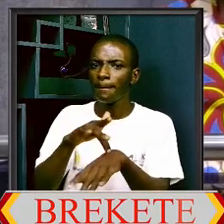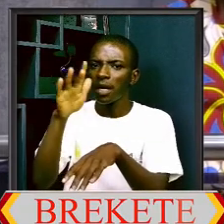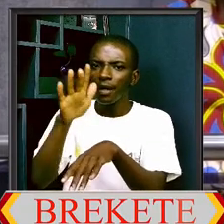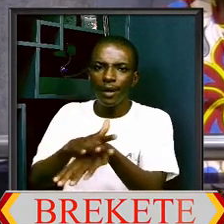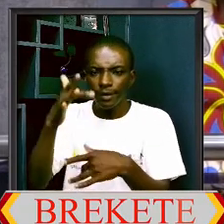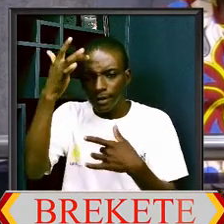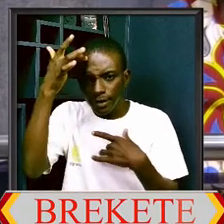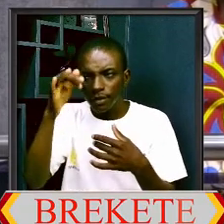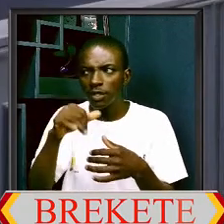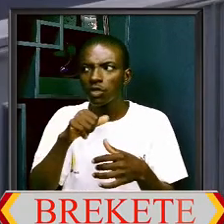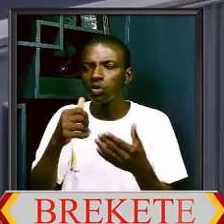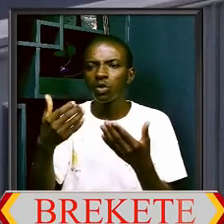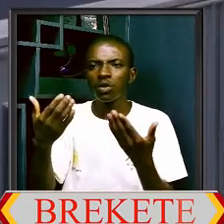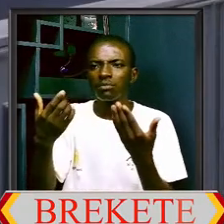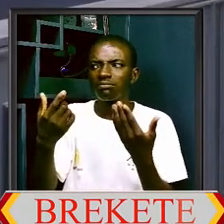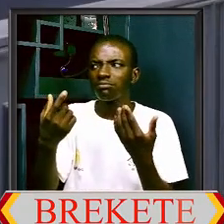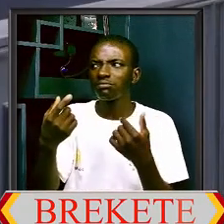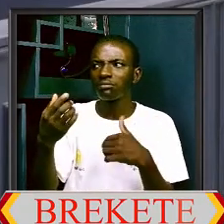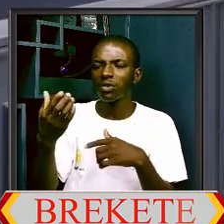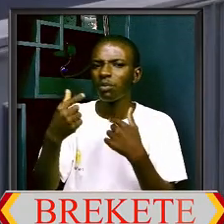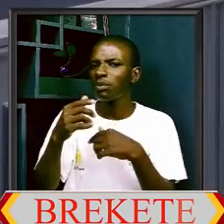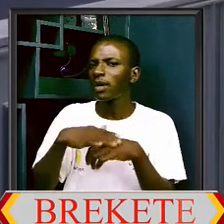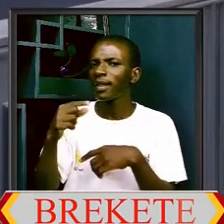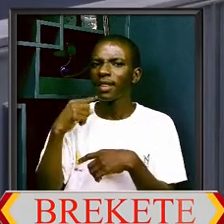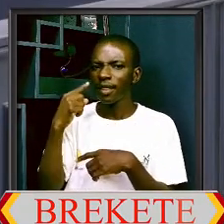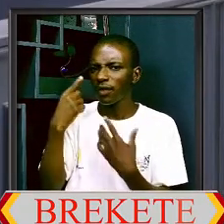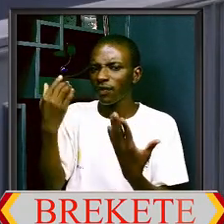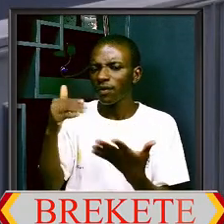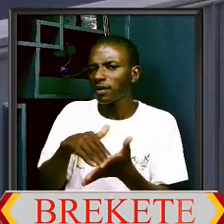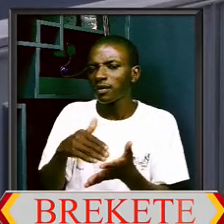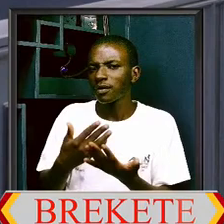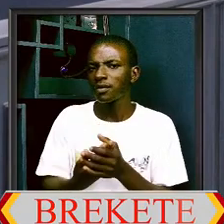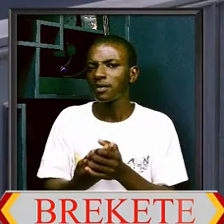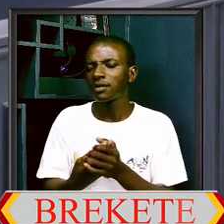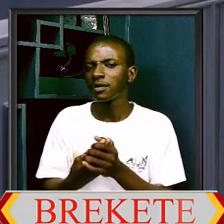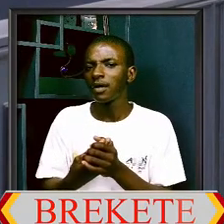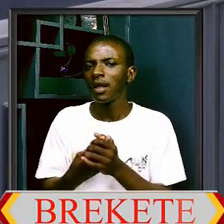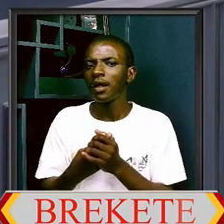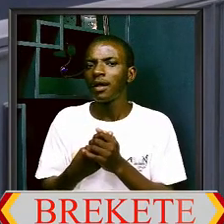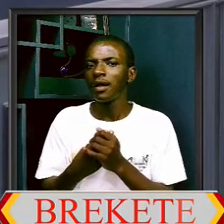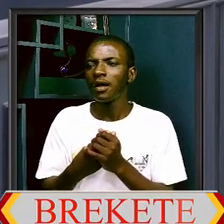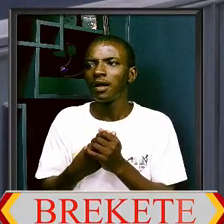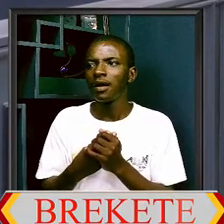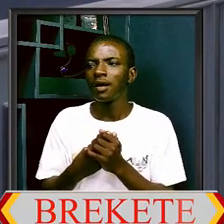them you hear again okay